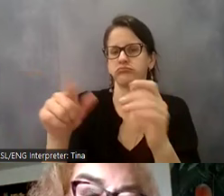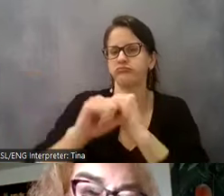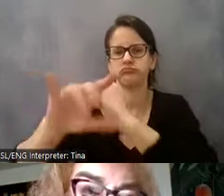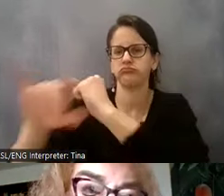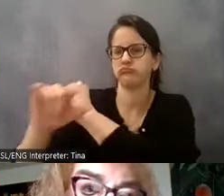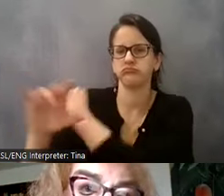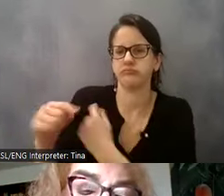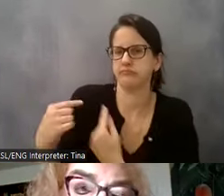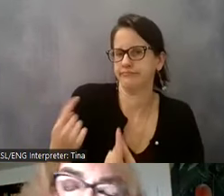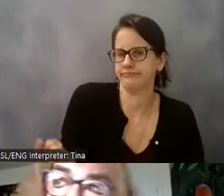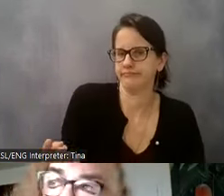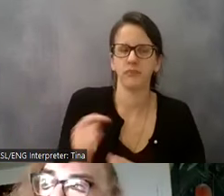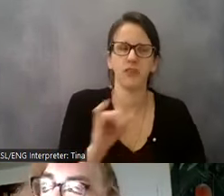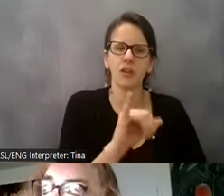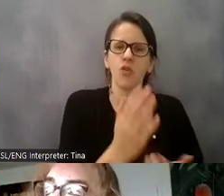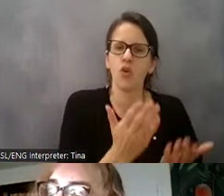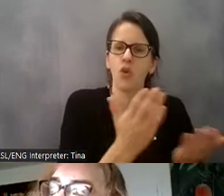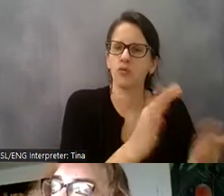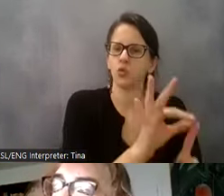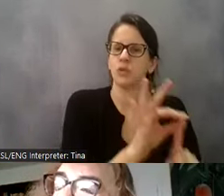it offers a unique opportunity. You know,